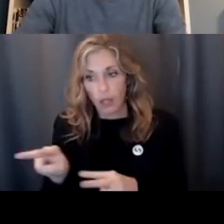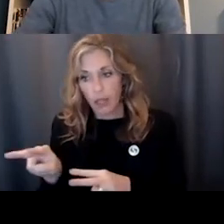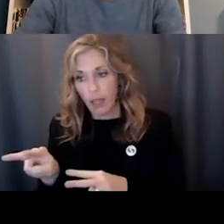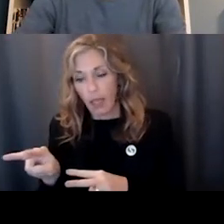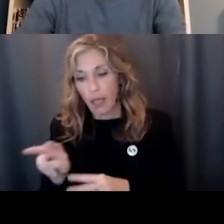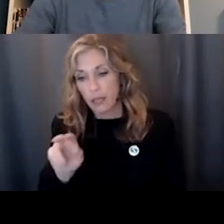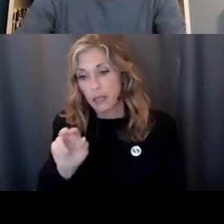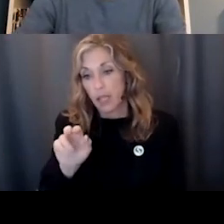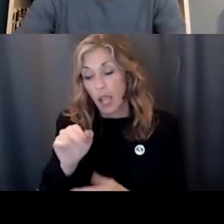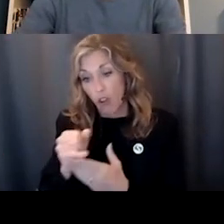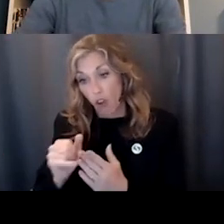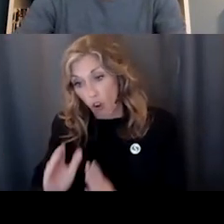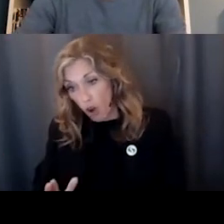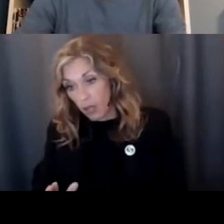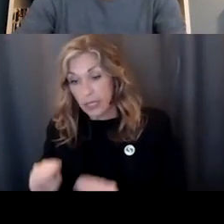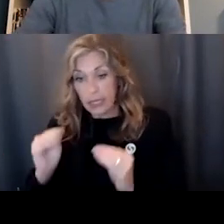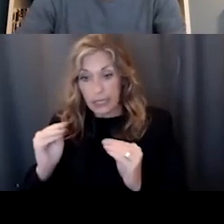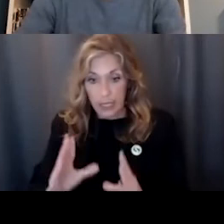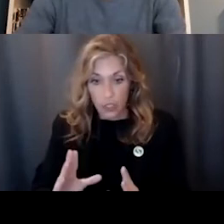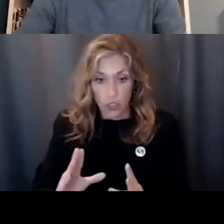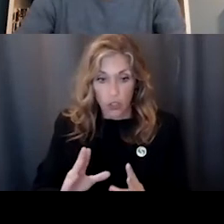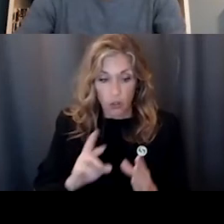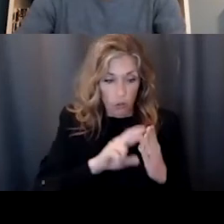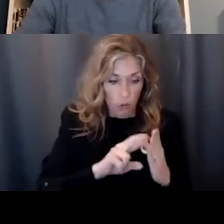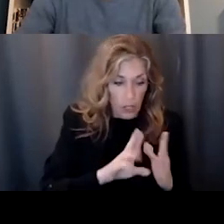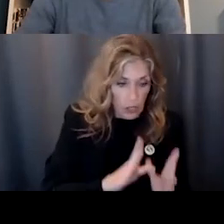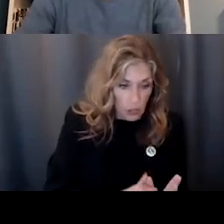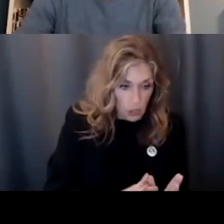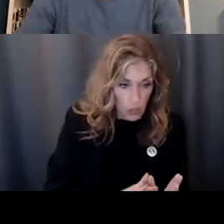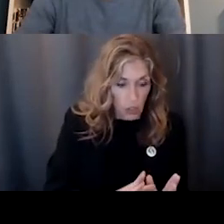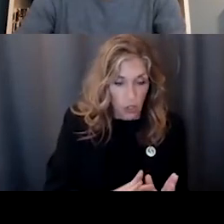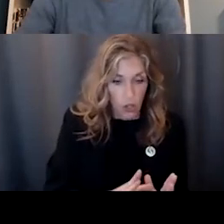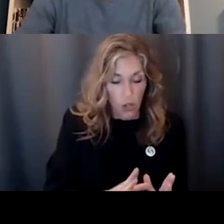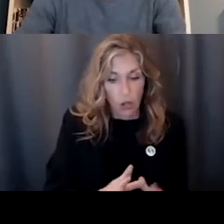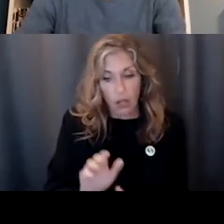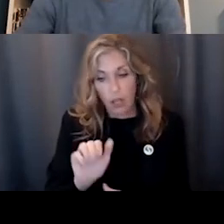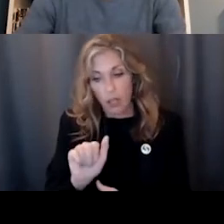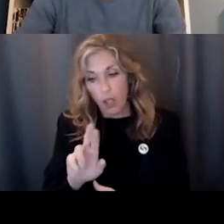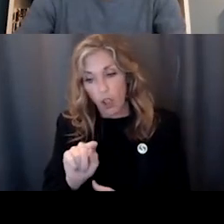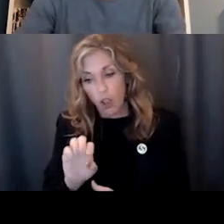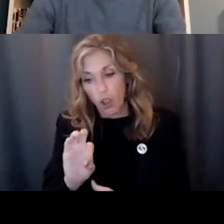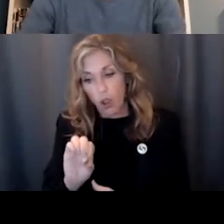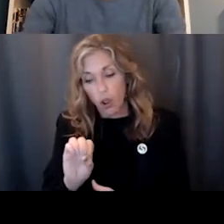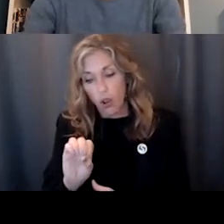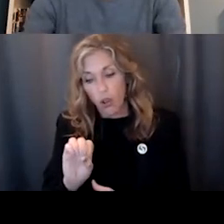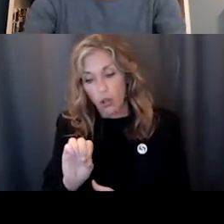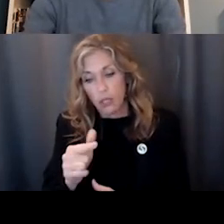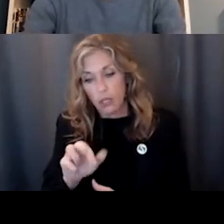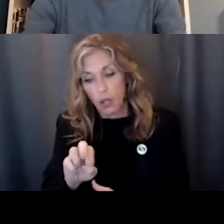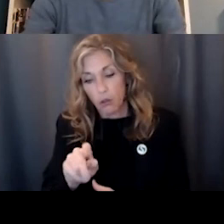researcher, positioning myself in that role. And also, Sandra Faulkner's work with poetic inquiry has